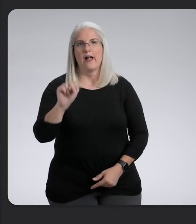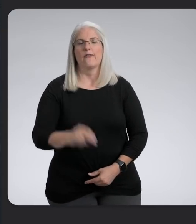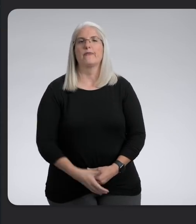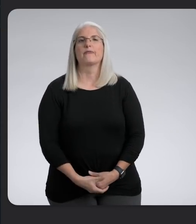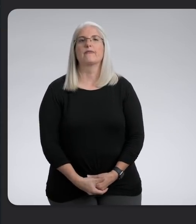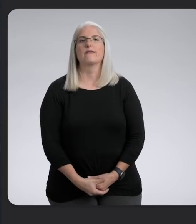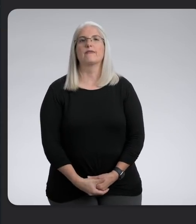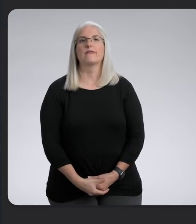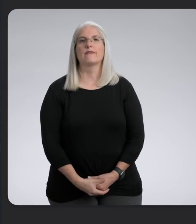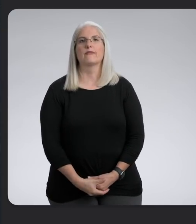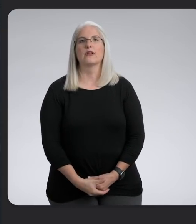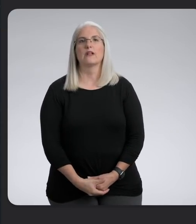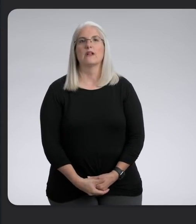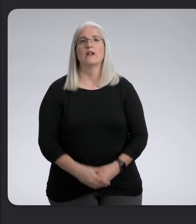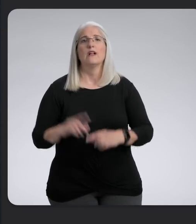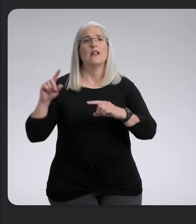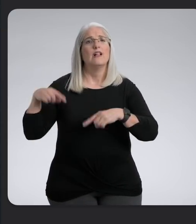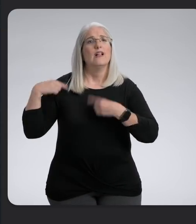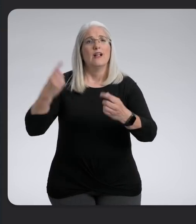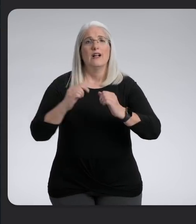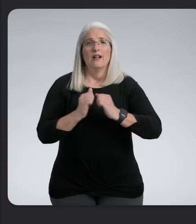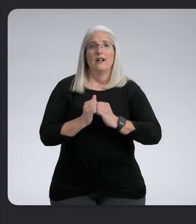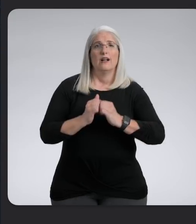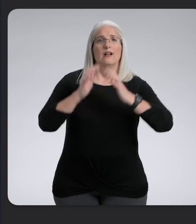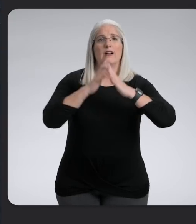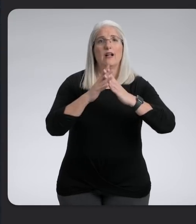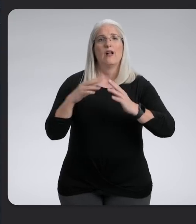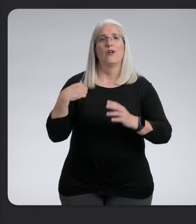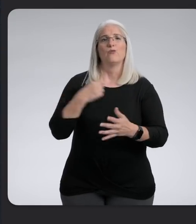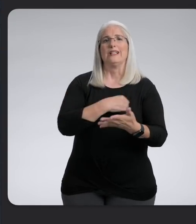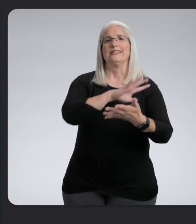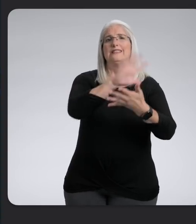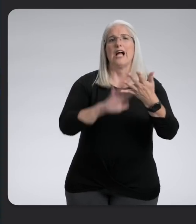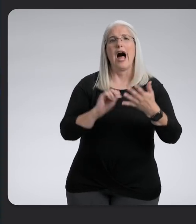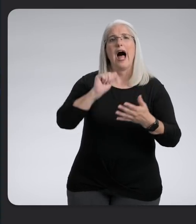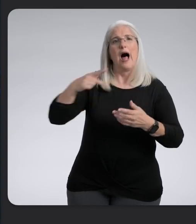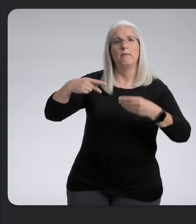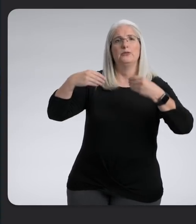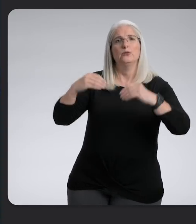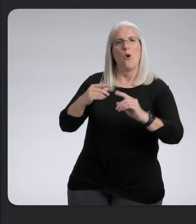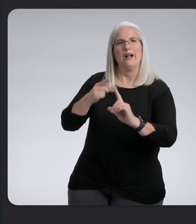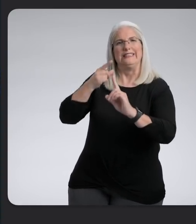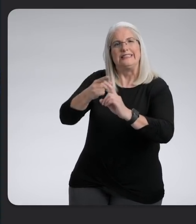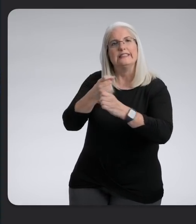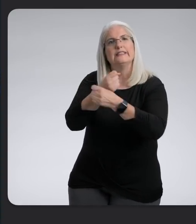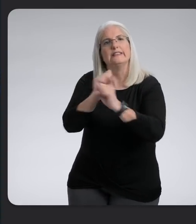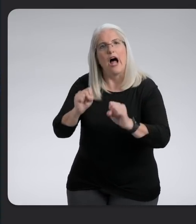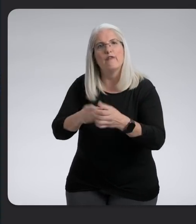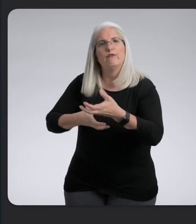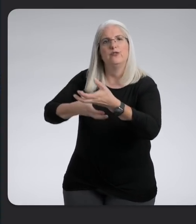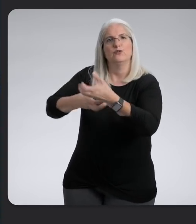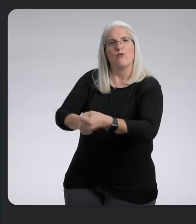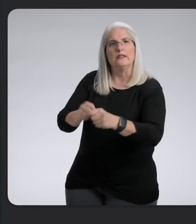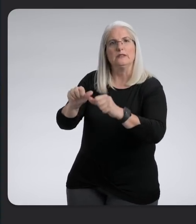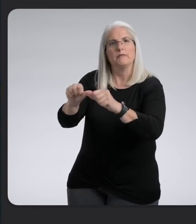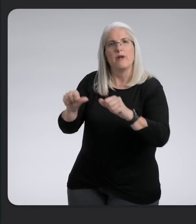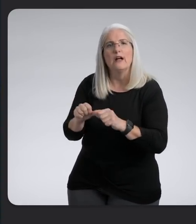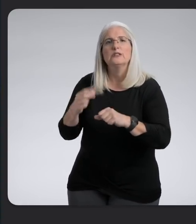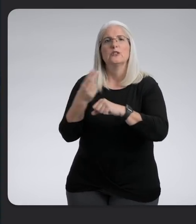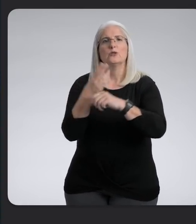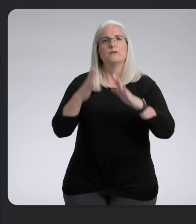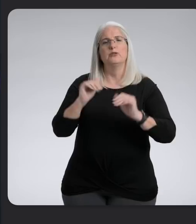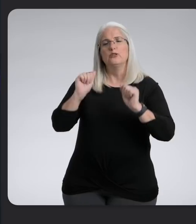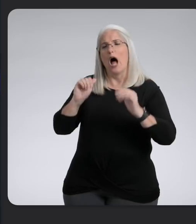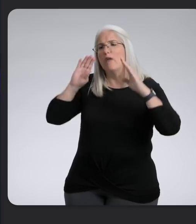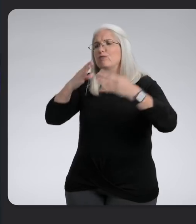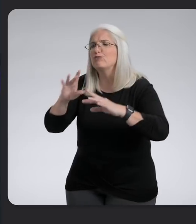Since the beginning, we designed the App Store to be a safe and trusted place. Users can just focus on finding the right app, knowing